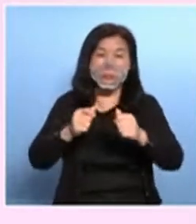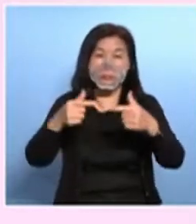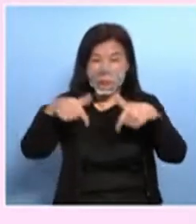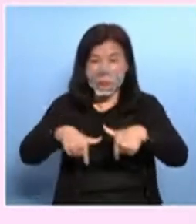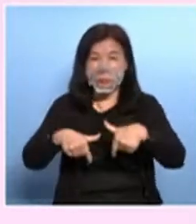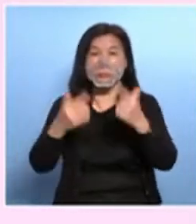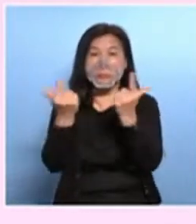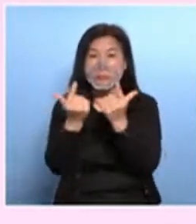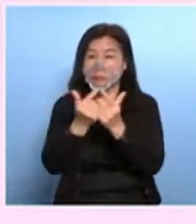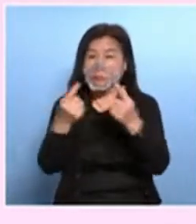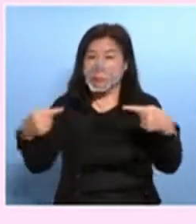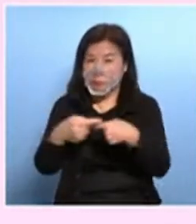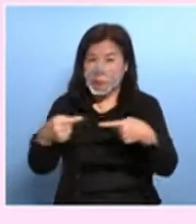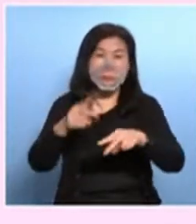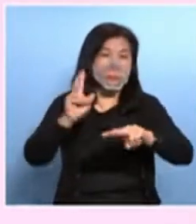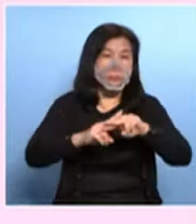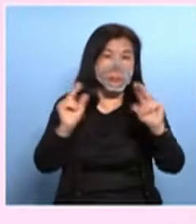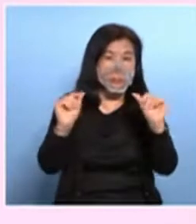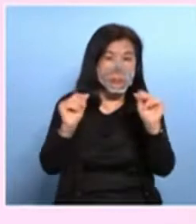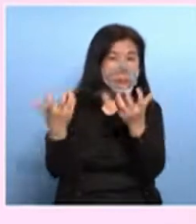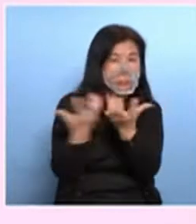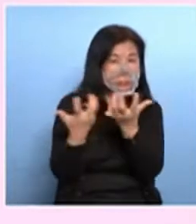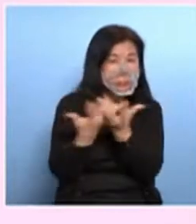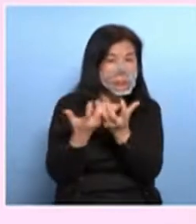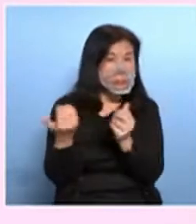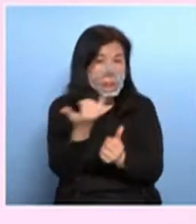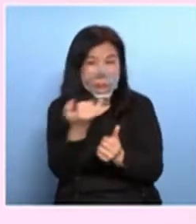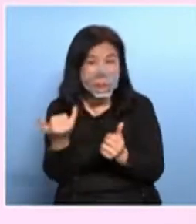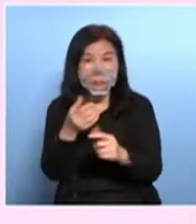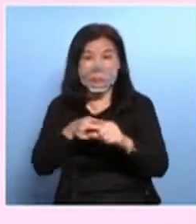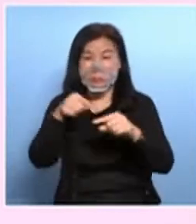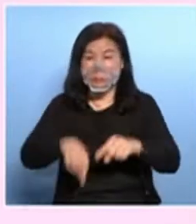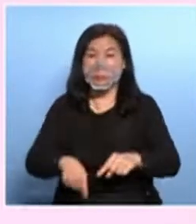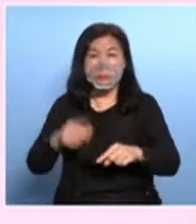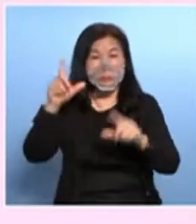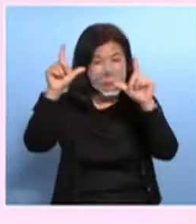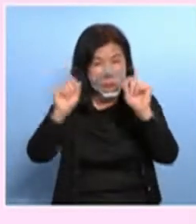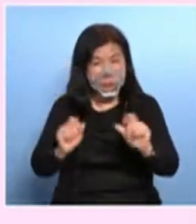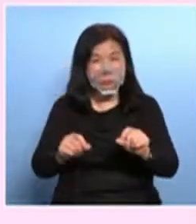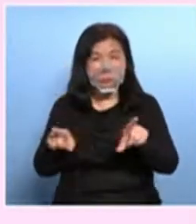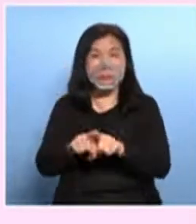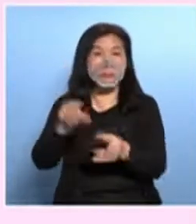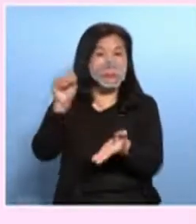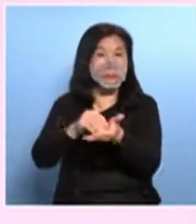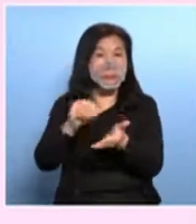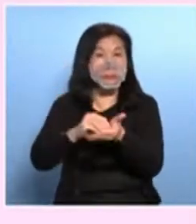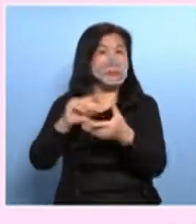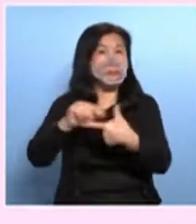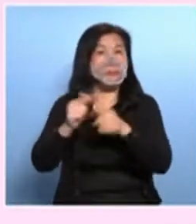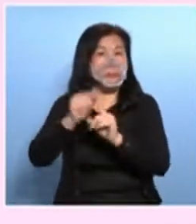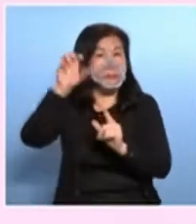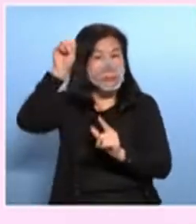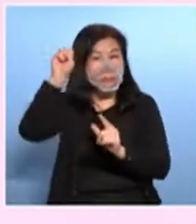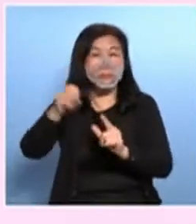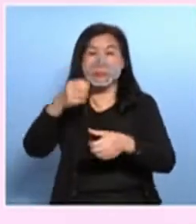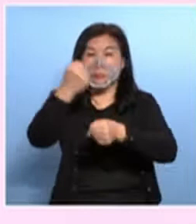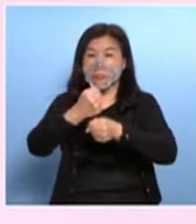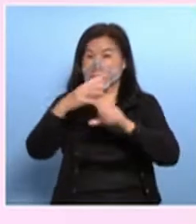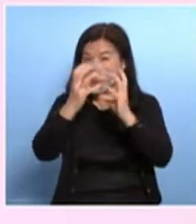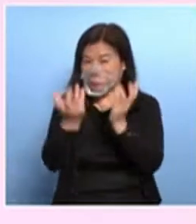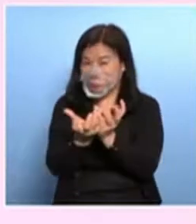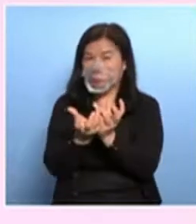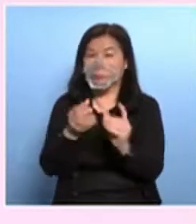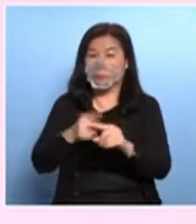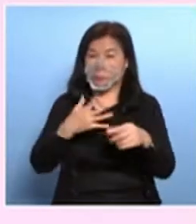the southbound trading of Stock Connect to be denominated in RMB, and put forth recommendations on detailed implementation.